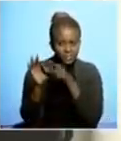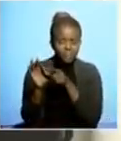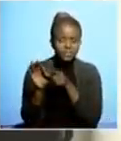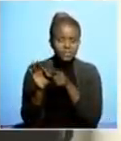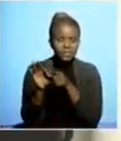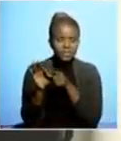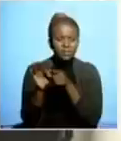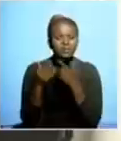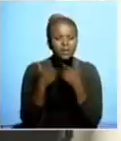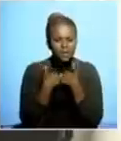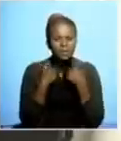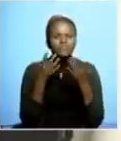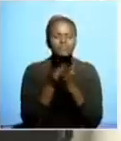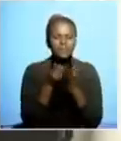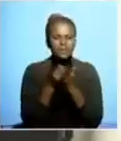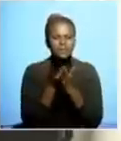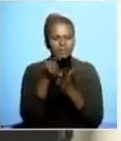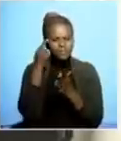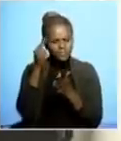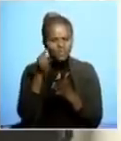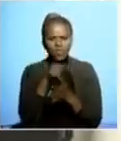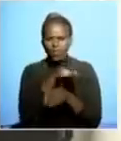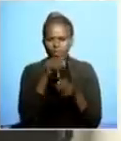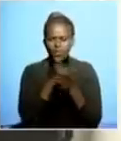there is money for these things.